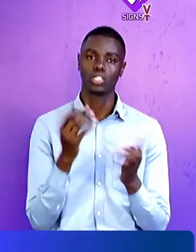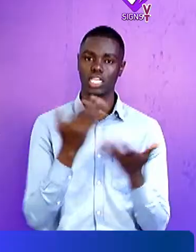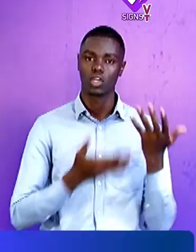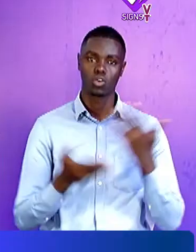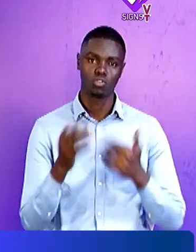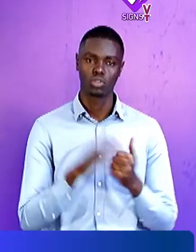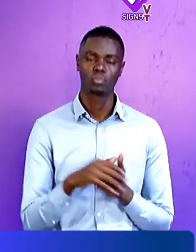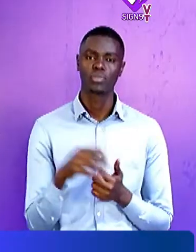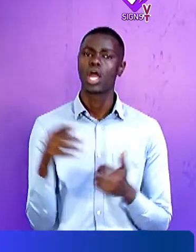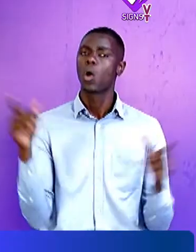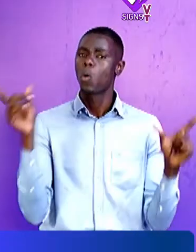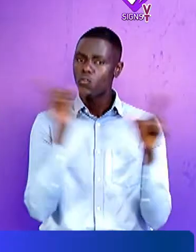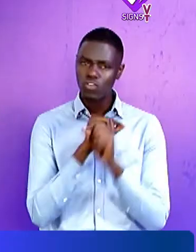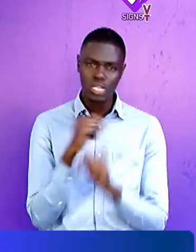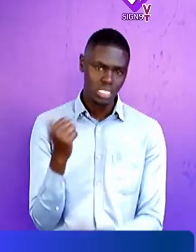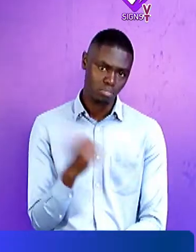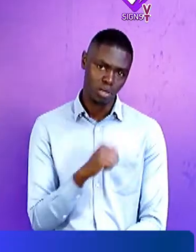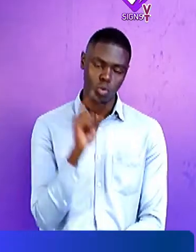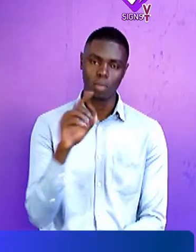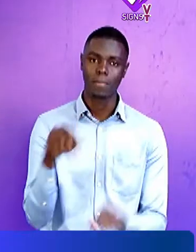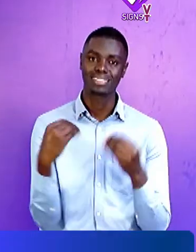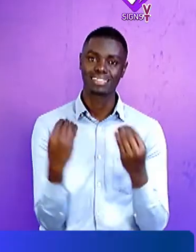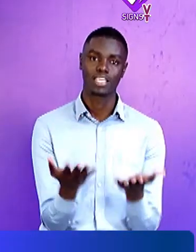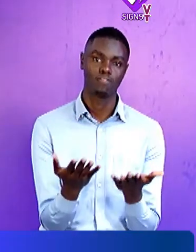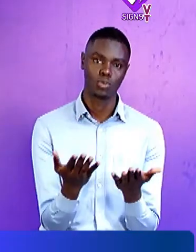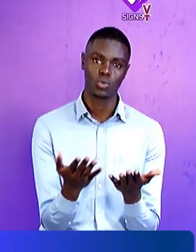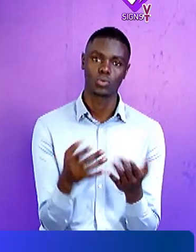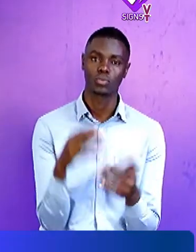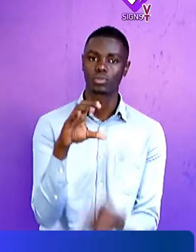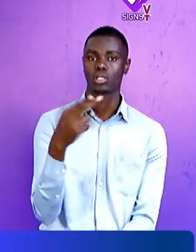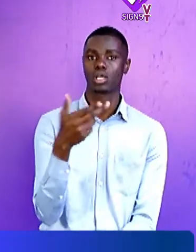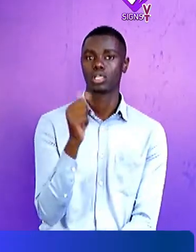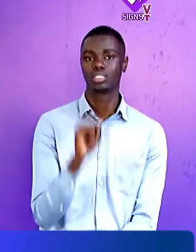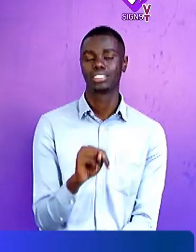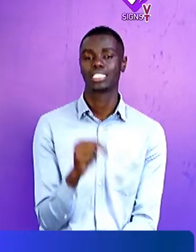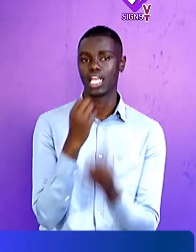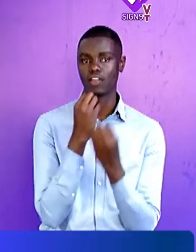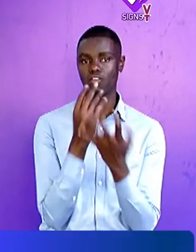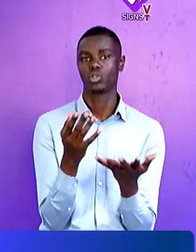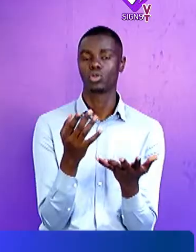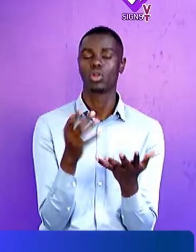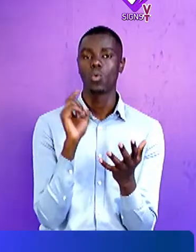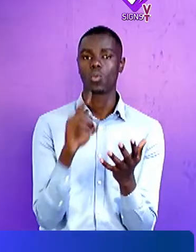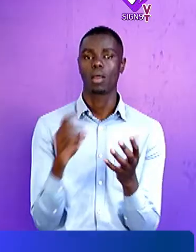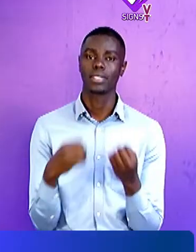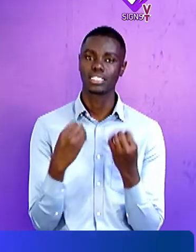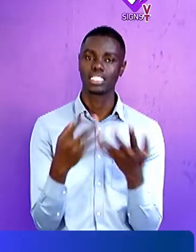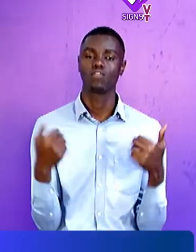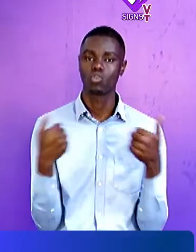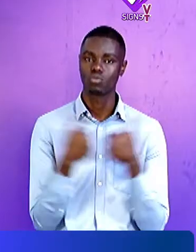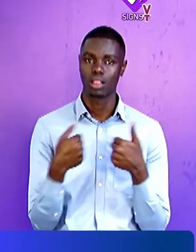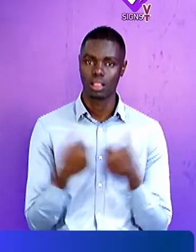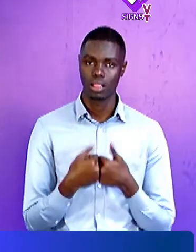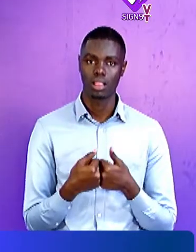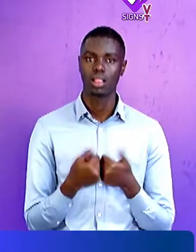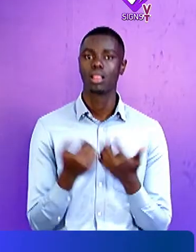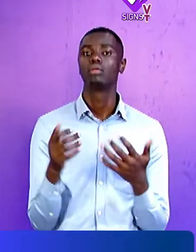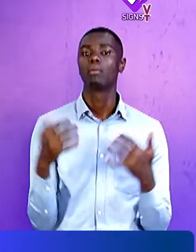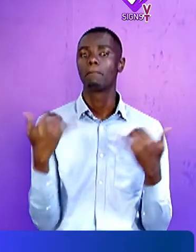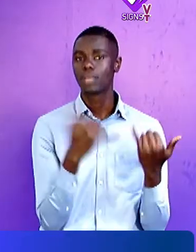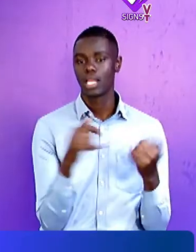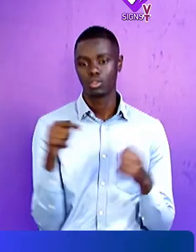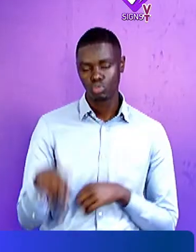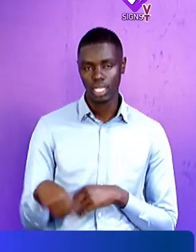just done just as yet, because we have to give you that Chan update. We have to bring you much highlights, those that are going to be played